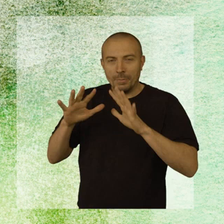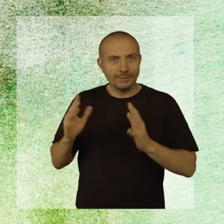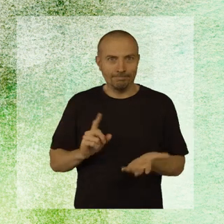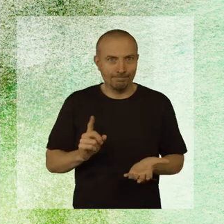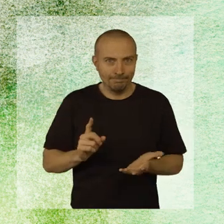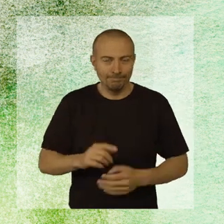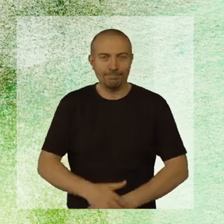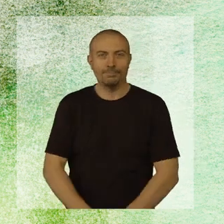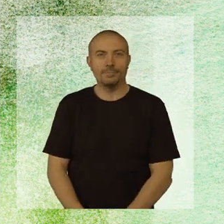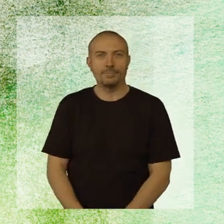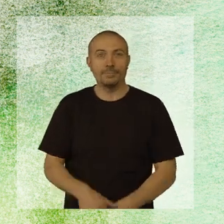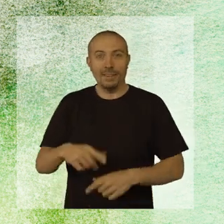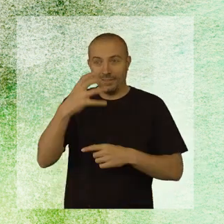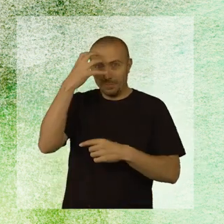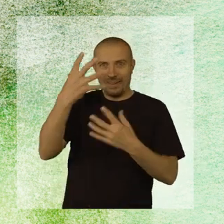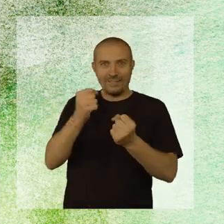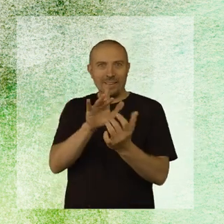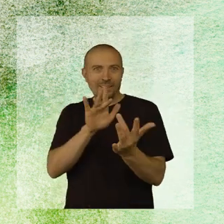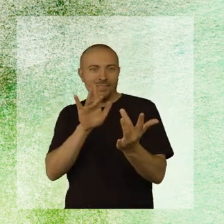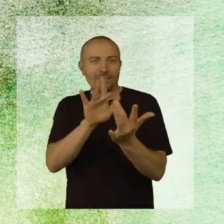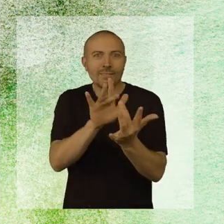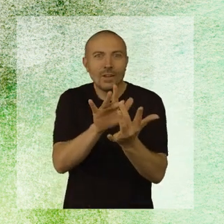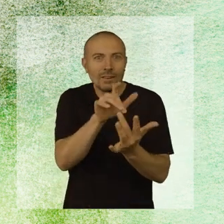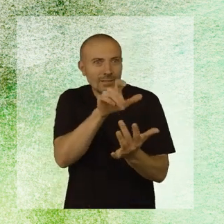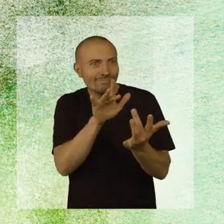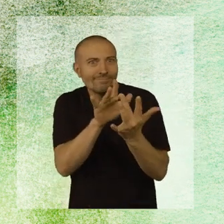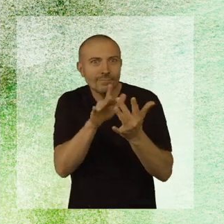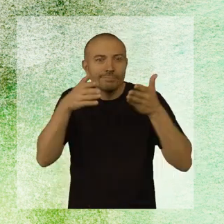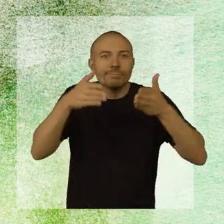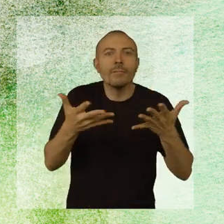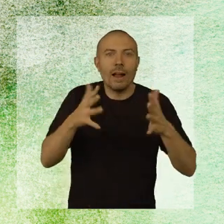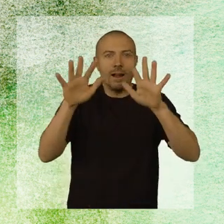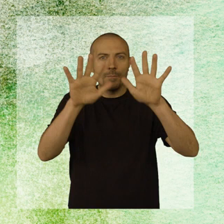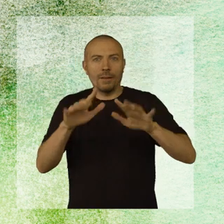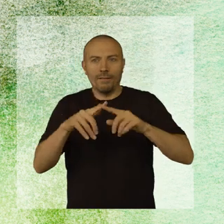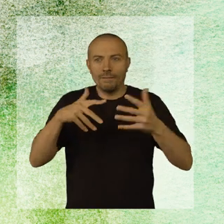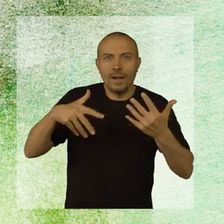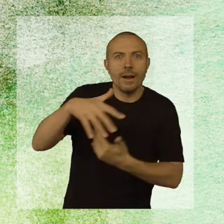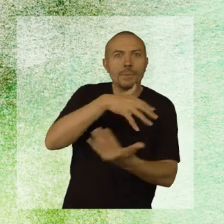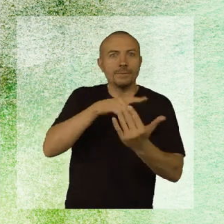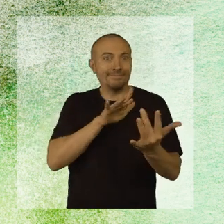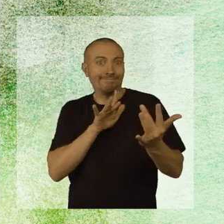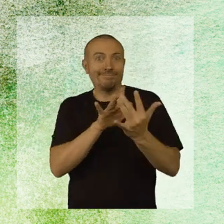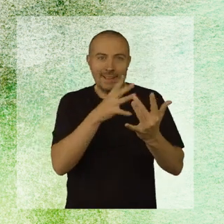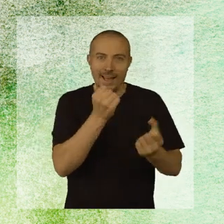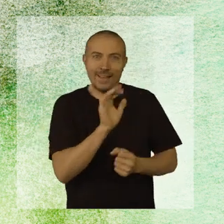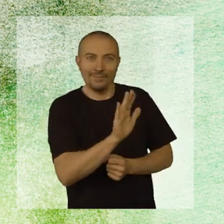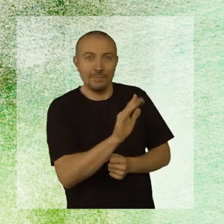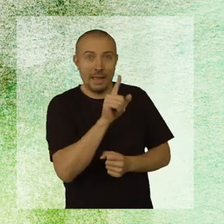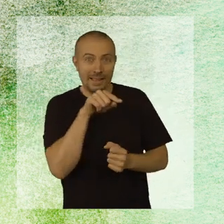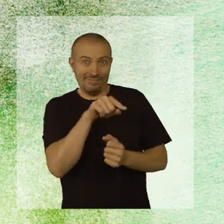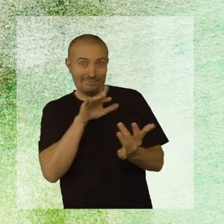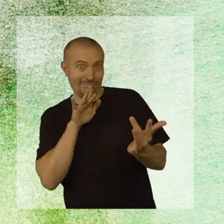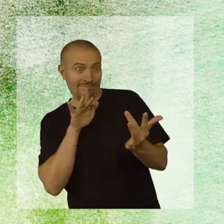in the climate movement. Governments have focal points who work on climate